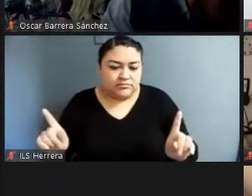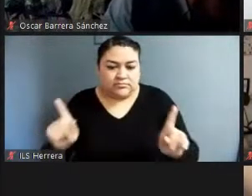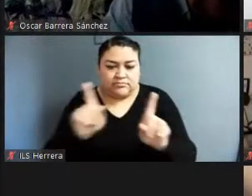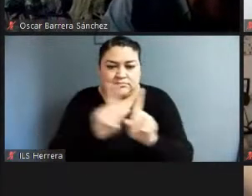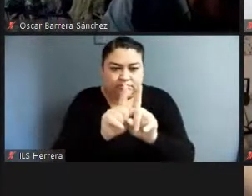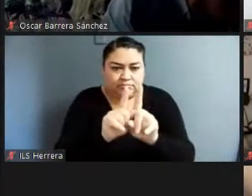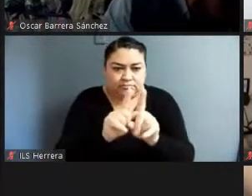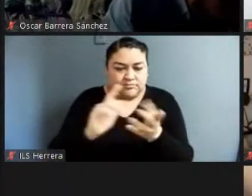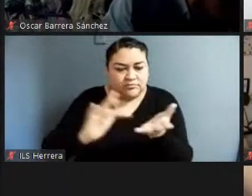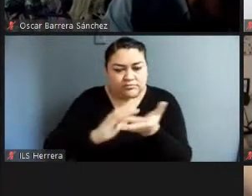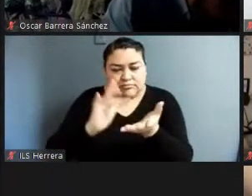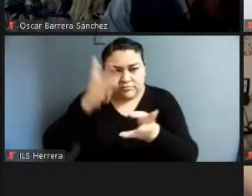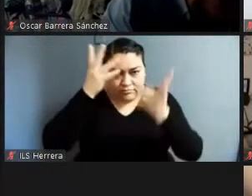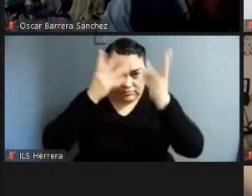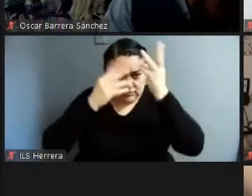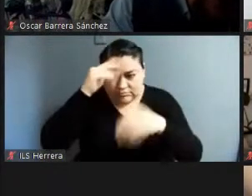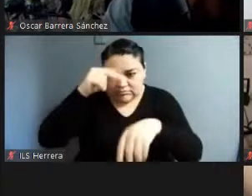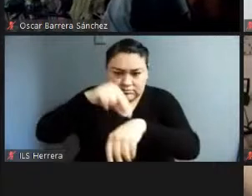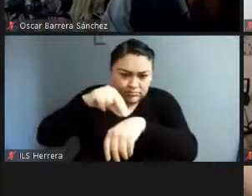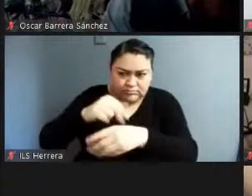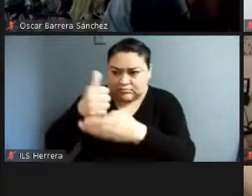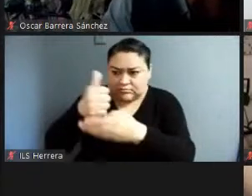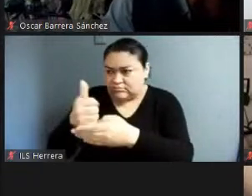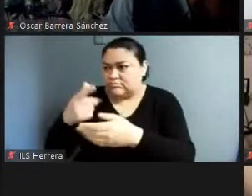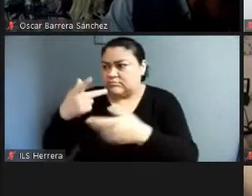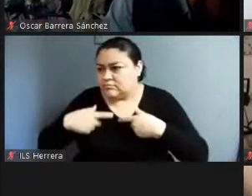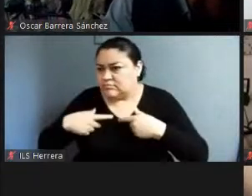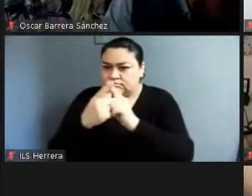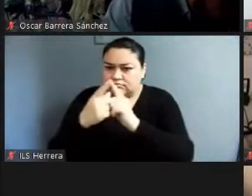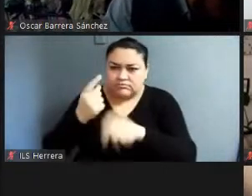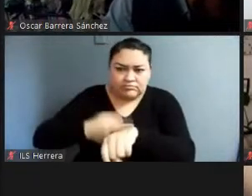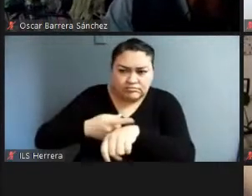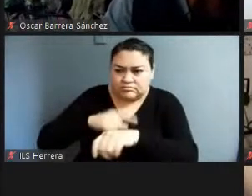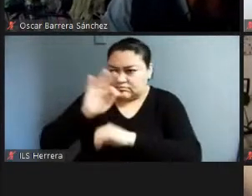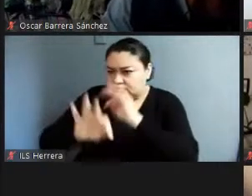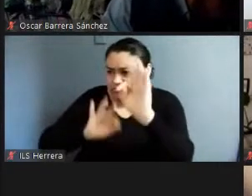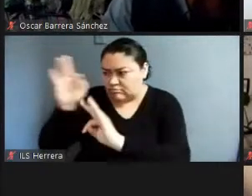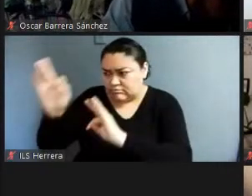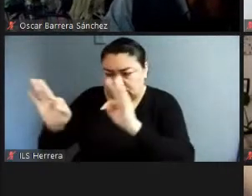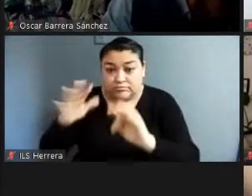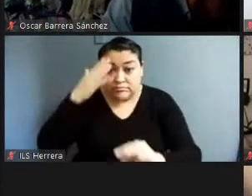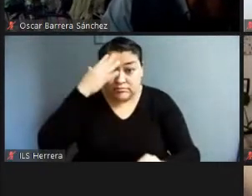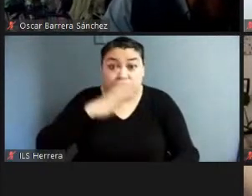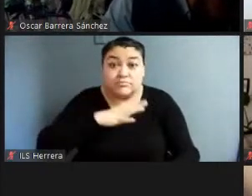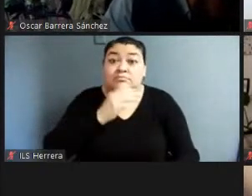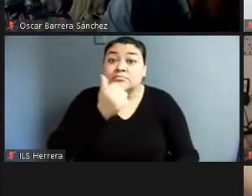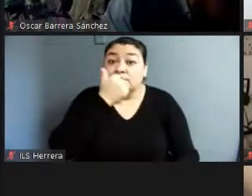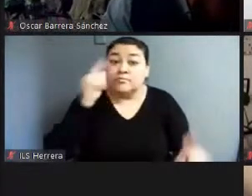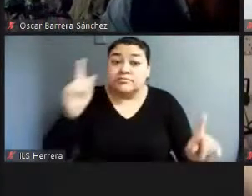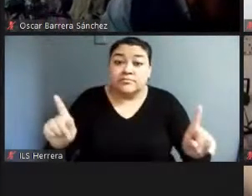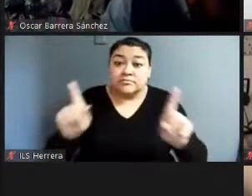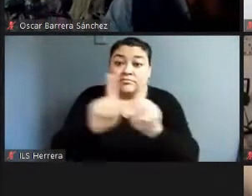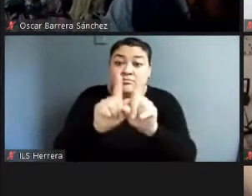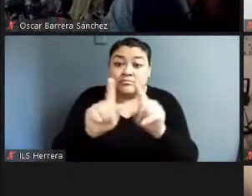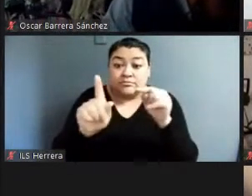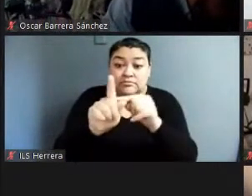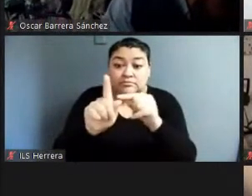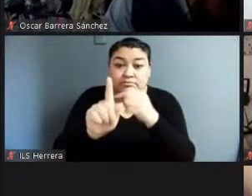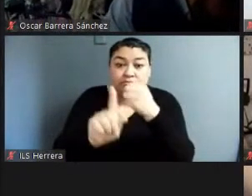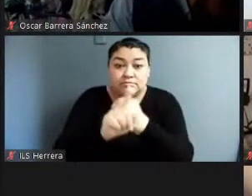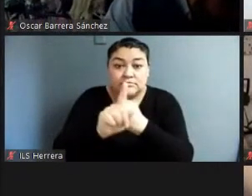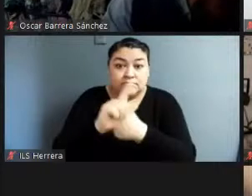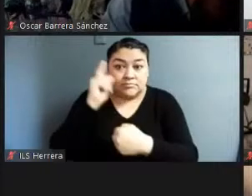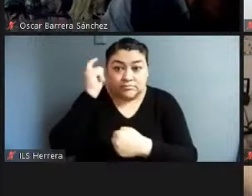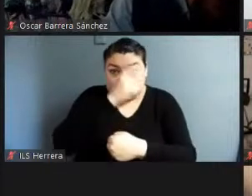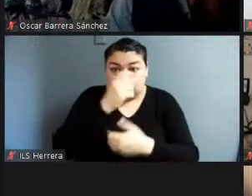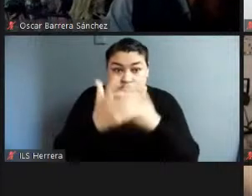not, clearly when there's a student in difficulty or trainees in difficulty, that's another matter, and they do take up time, but almost changing